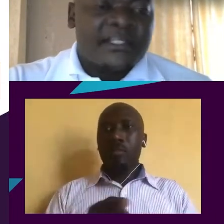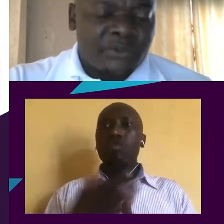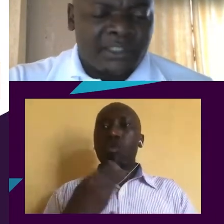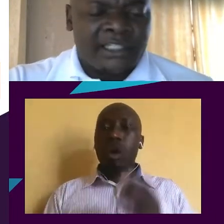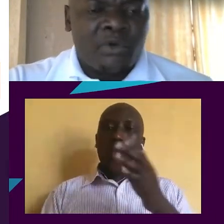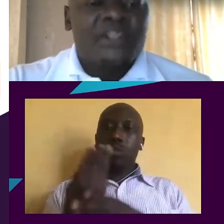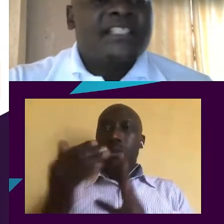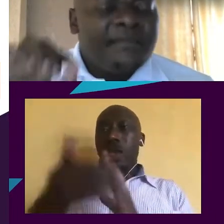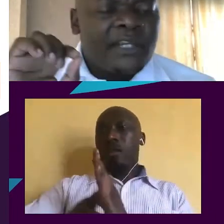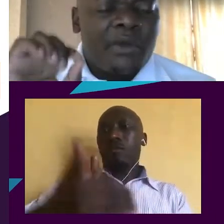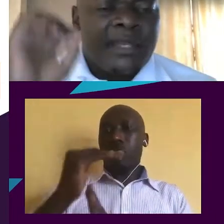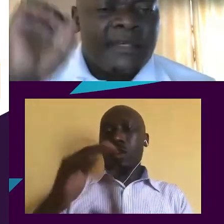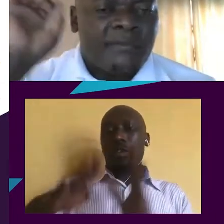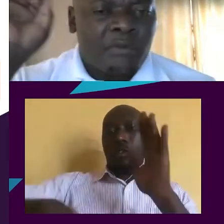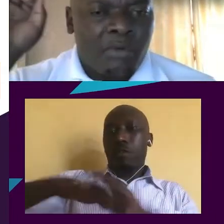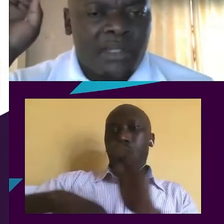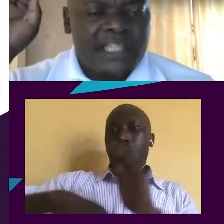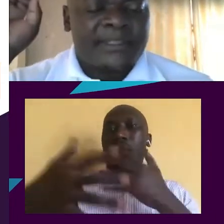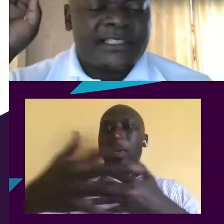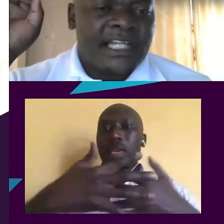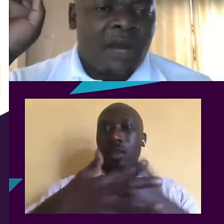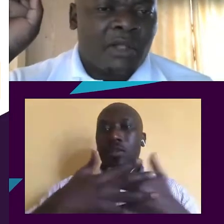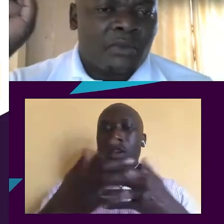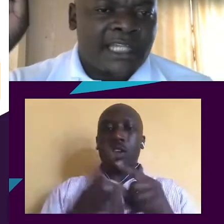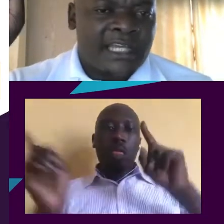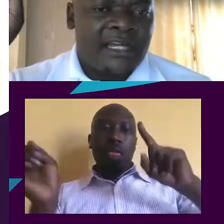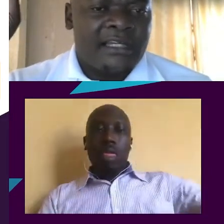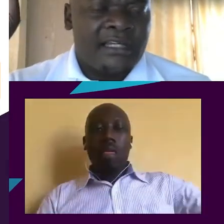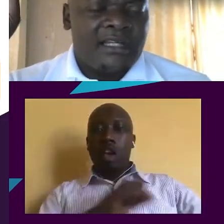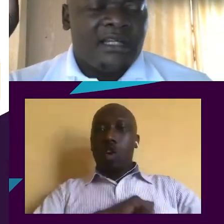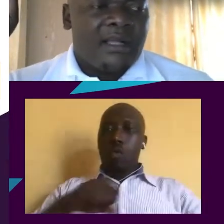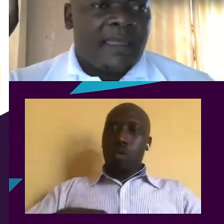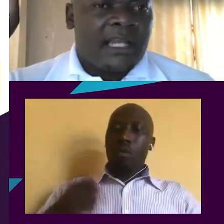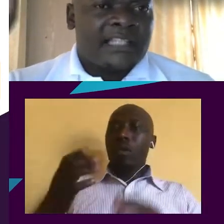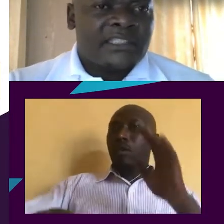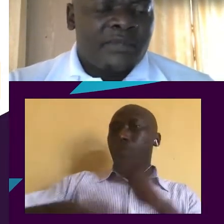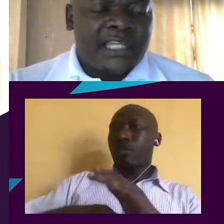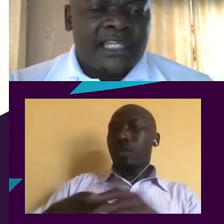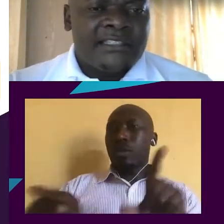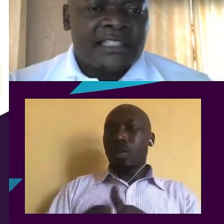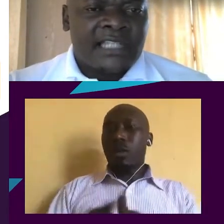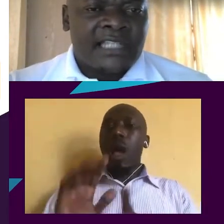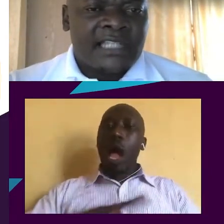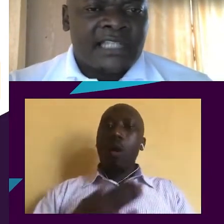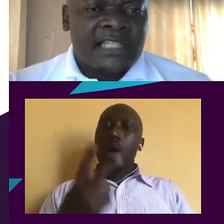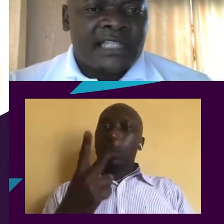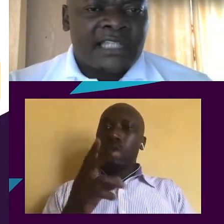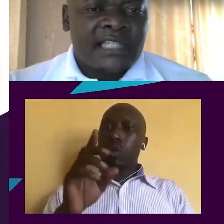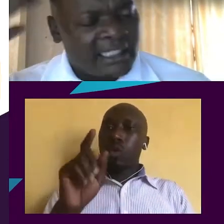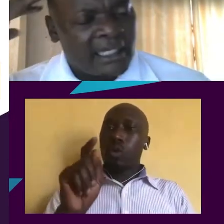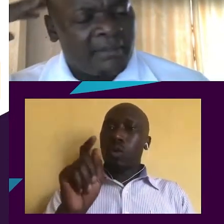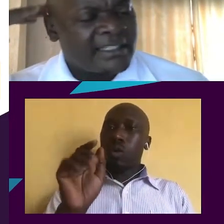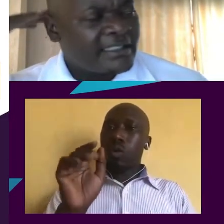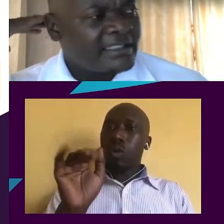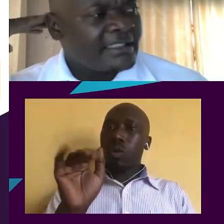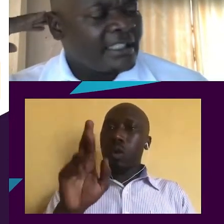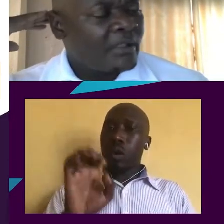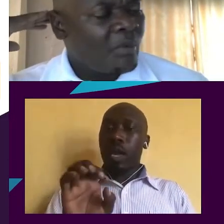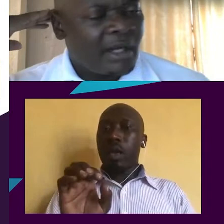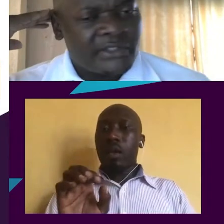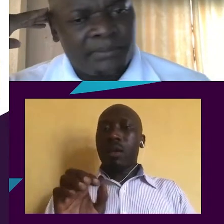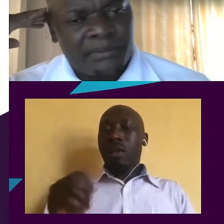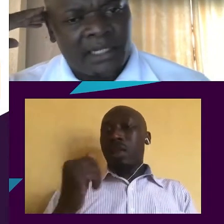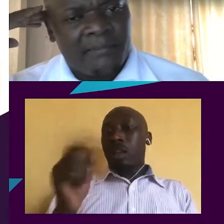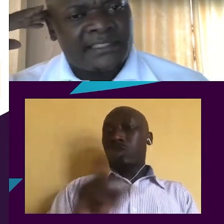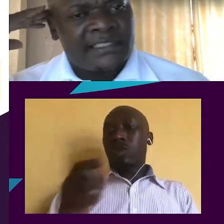football industry, not leaving women football, especially our two tier. Now, last weekend, we just had the FIFA, we had a club